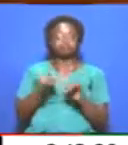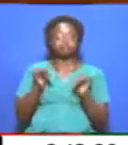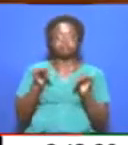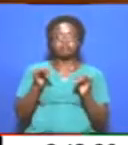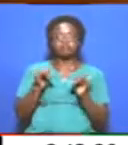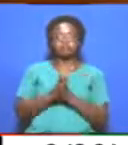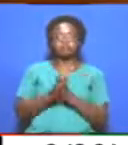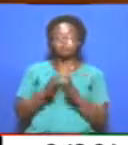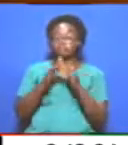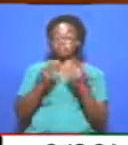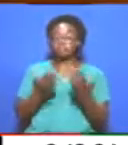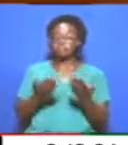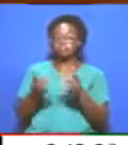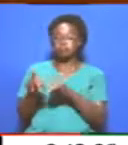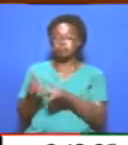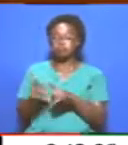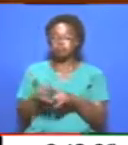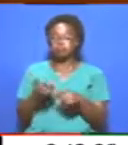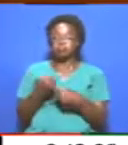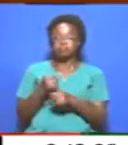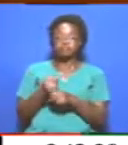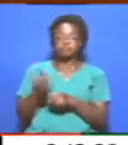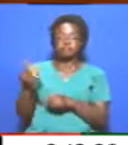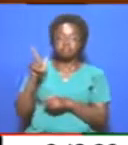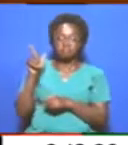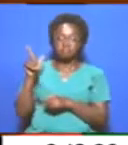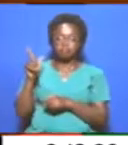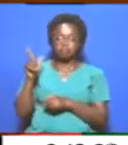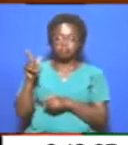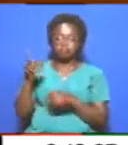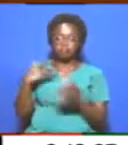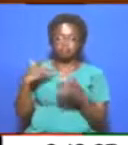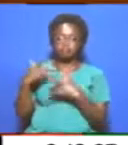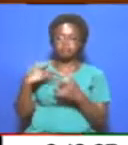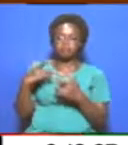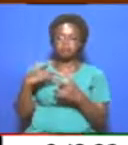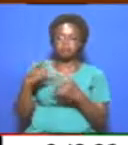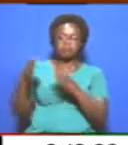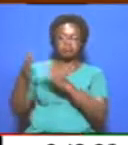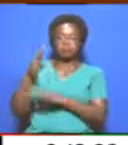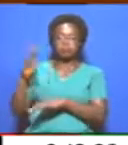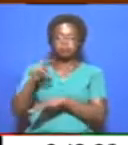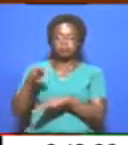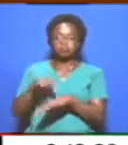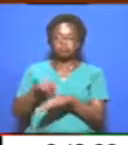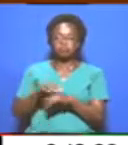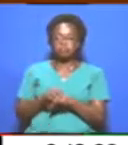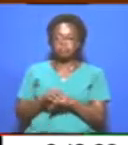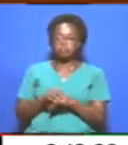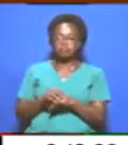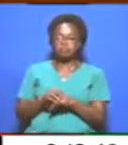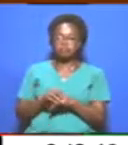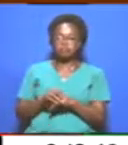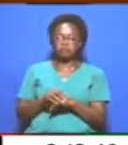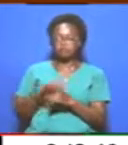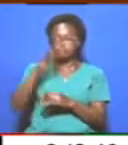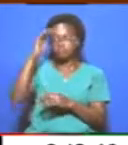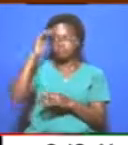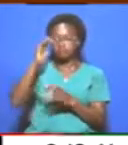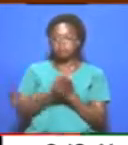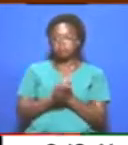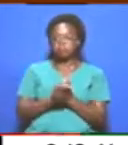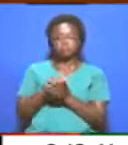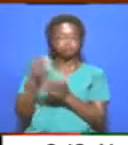house that we should also be making laws in regards to the entire security of the nation. And I believe the genesis